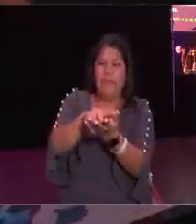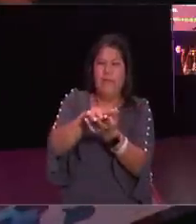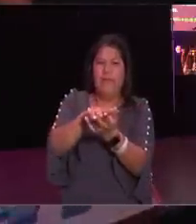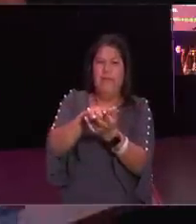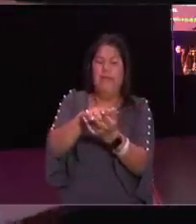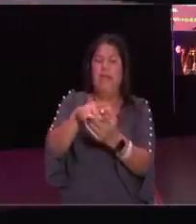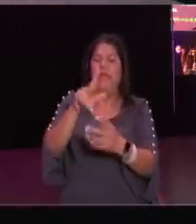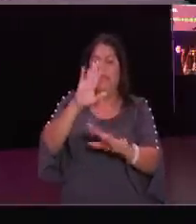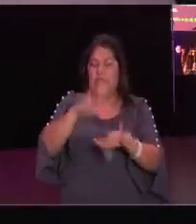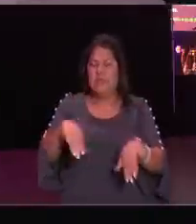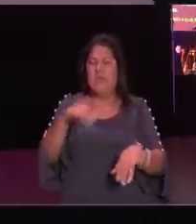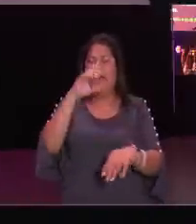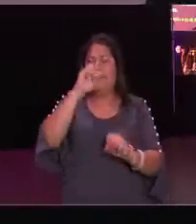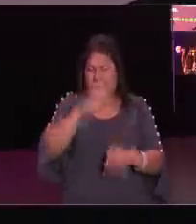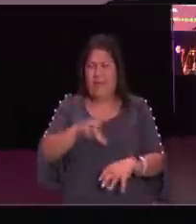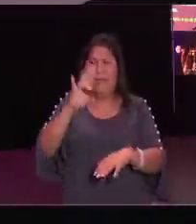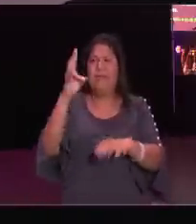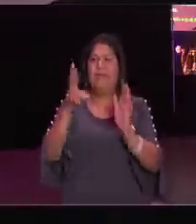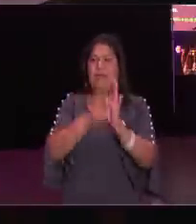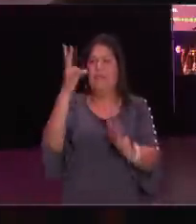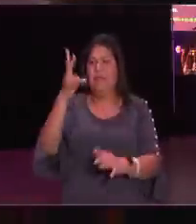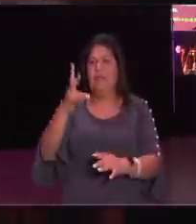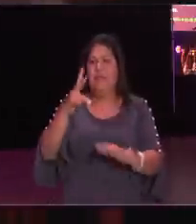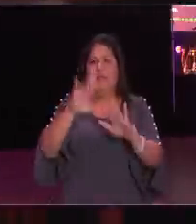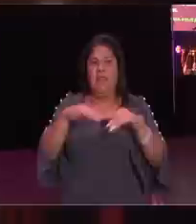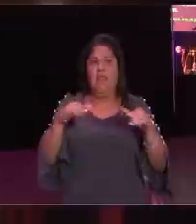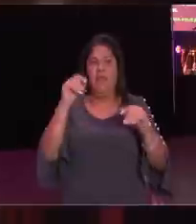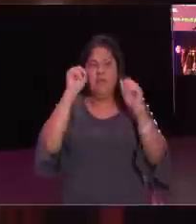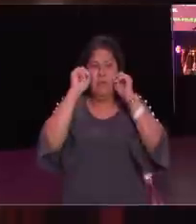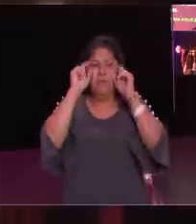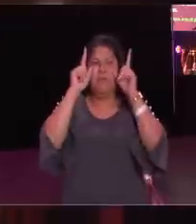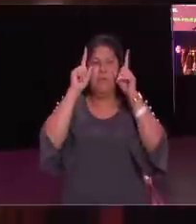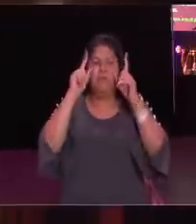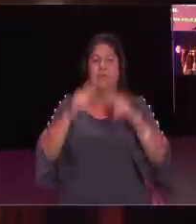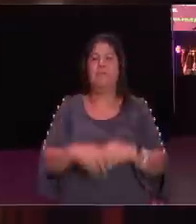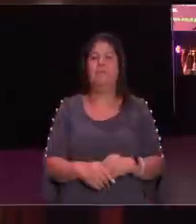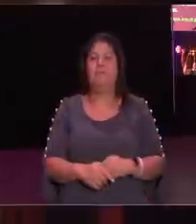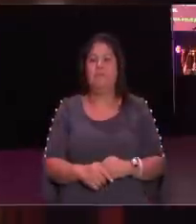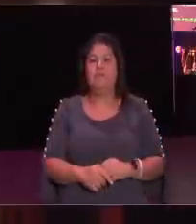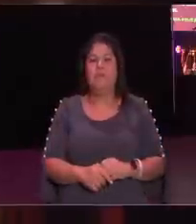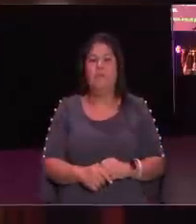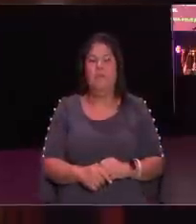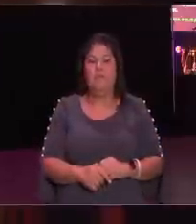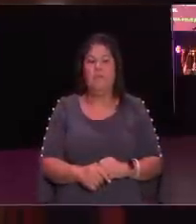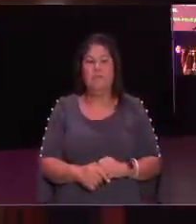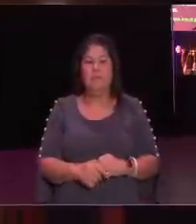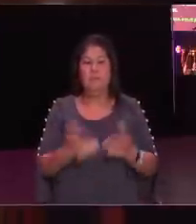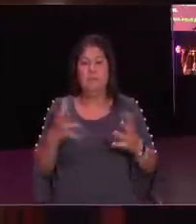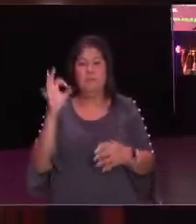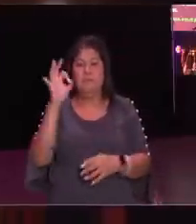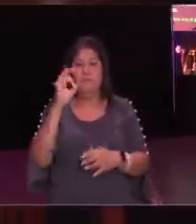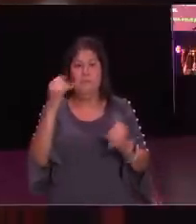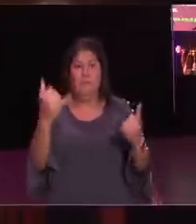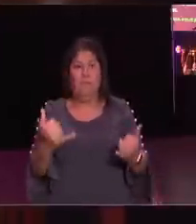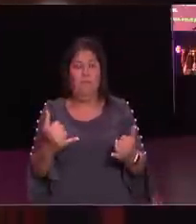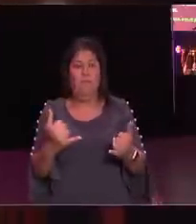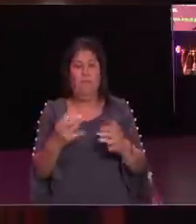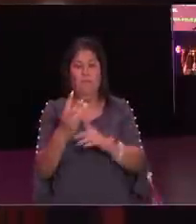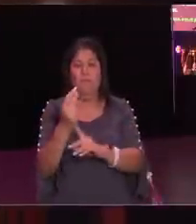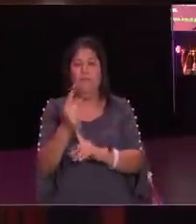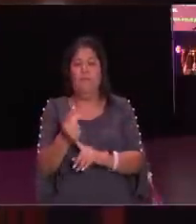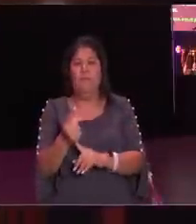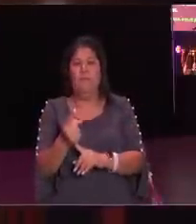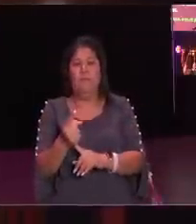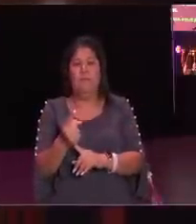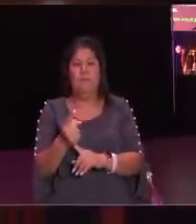child sneezed 7 times, and the child opened his eyes. I want to preach to you with the help of the Lord for a few